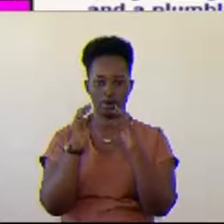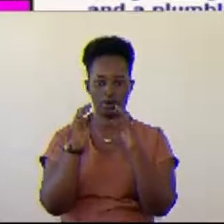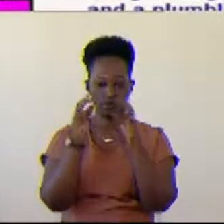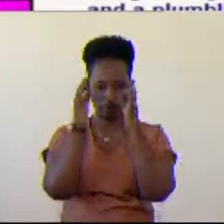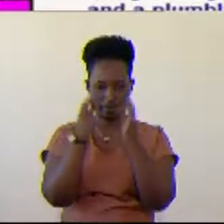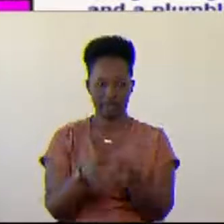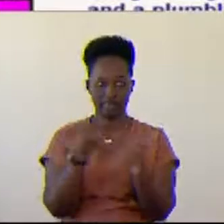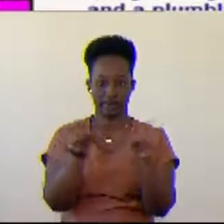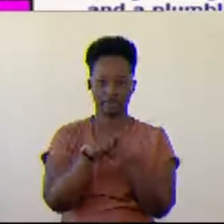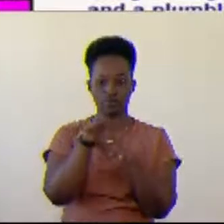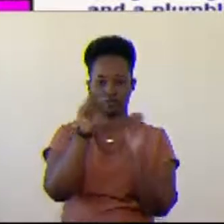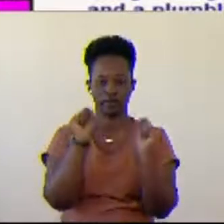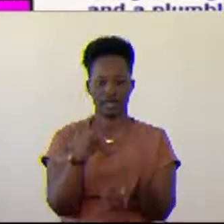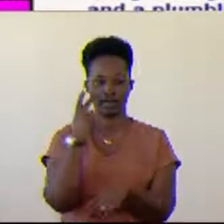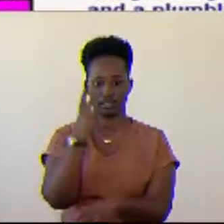so